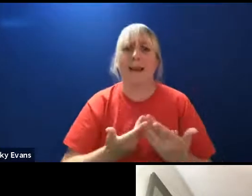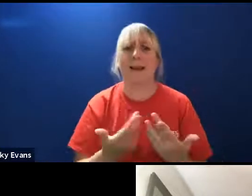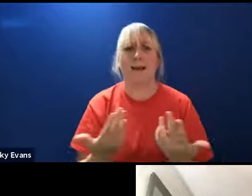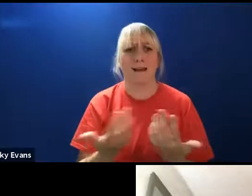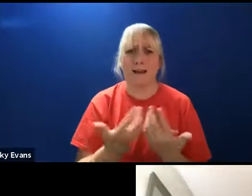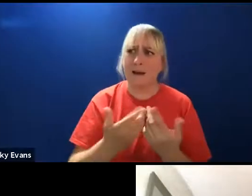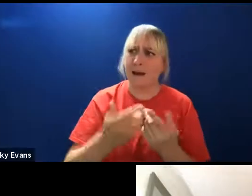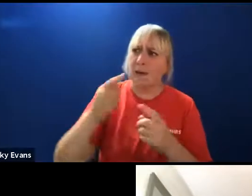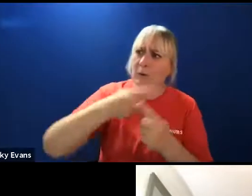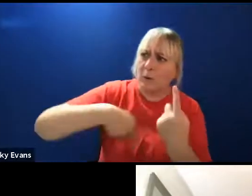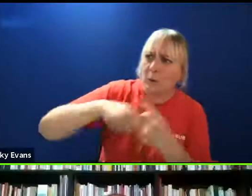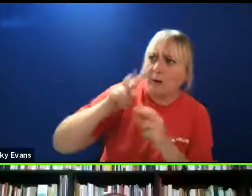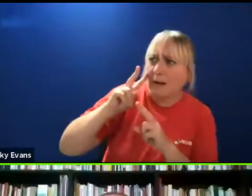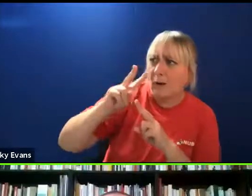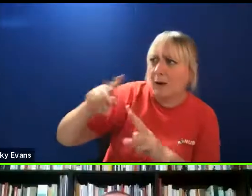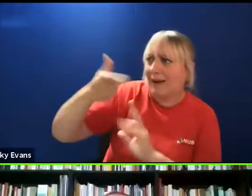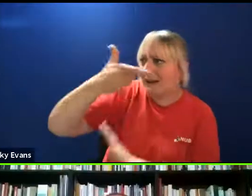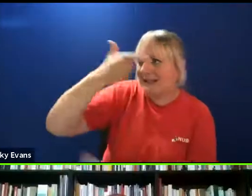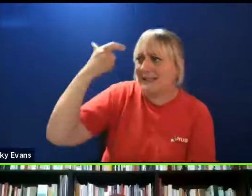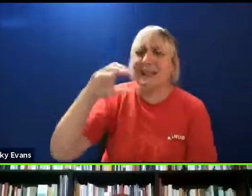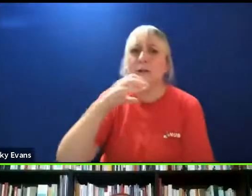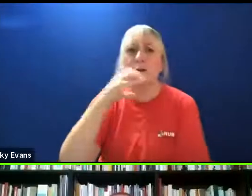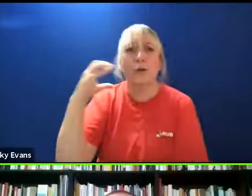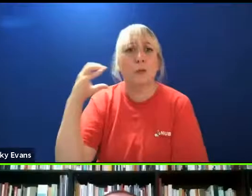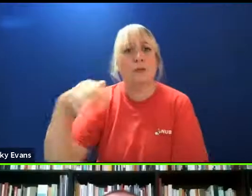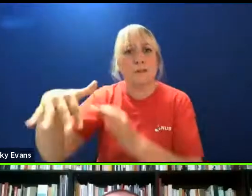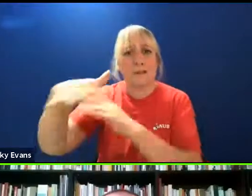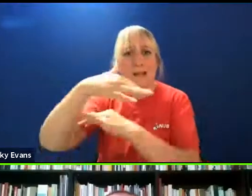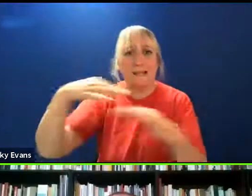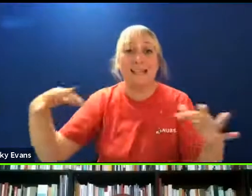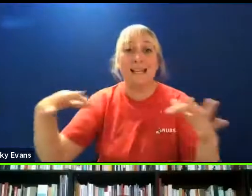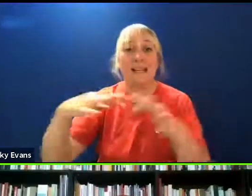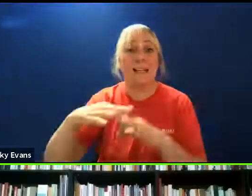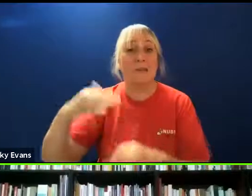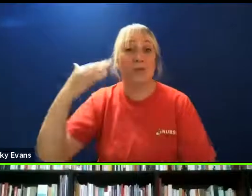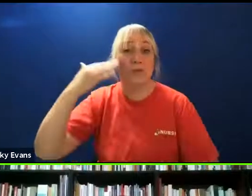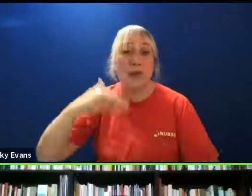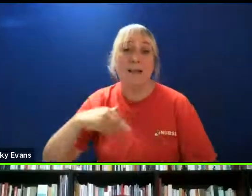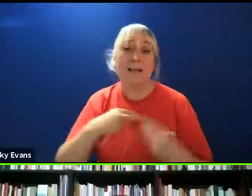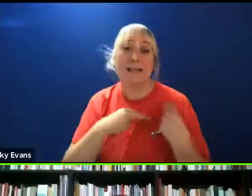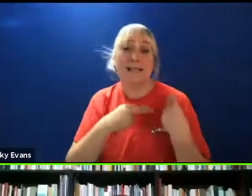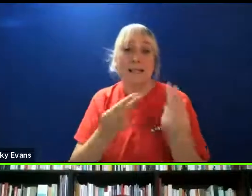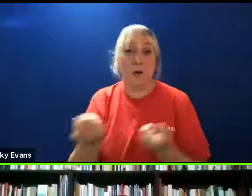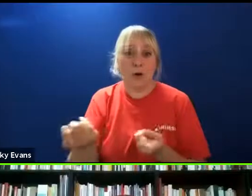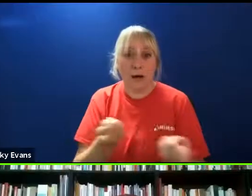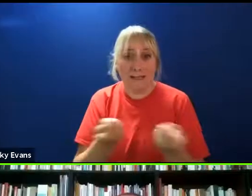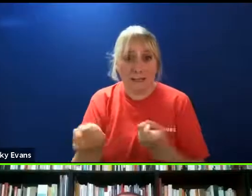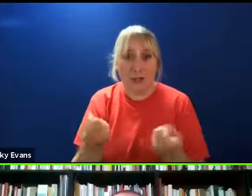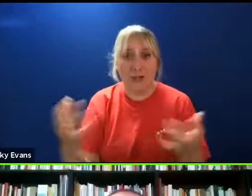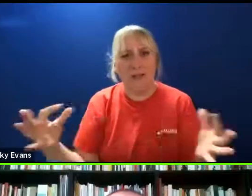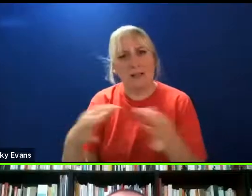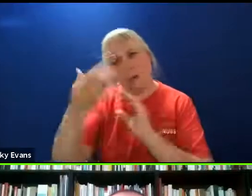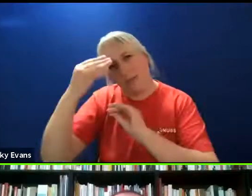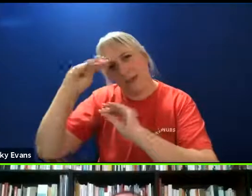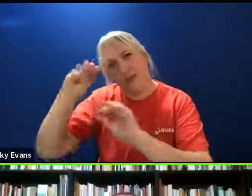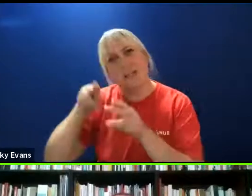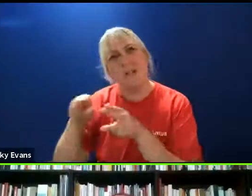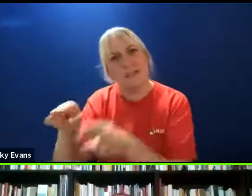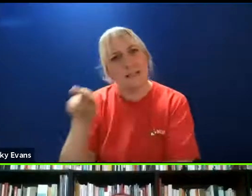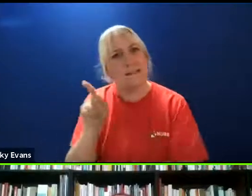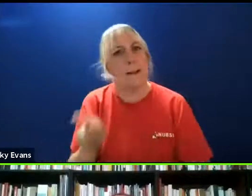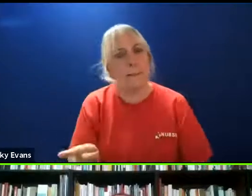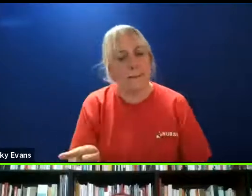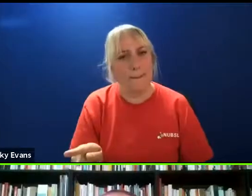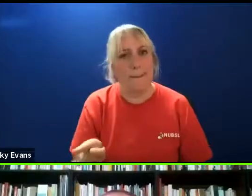Cuban society around questions of race and decolonization within education in Cuba. And as Malcolm said,